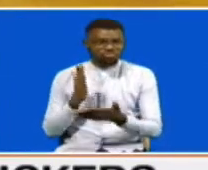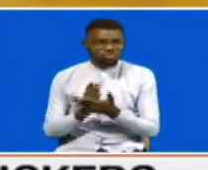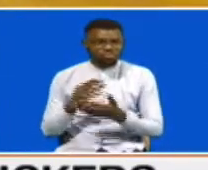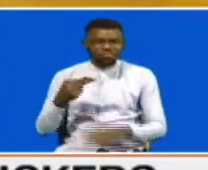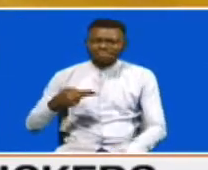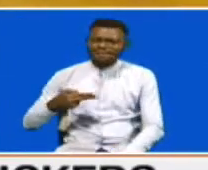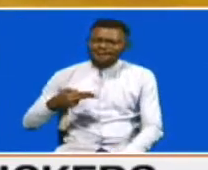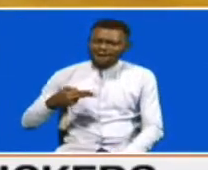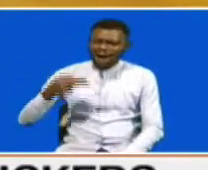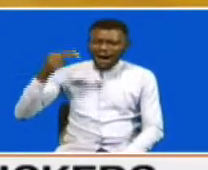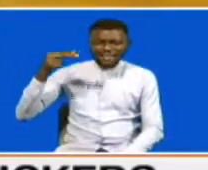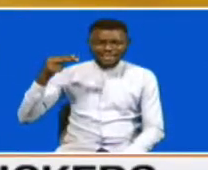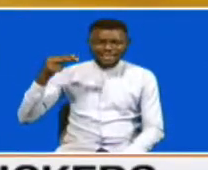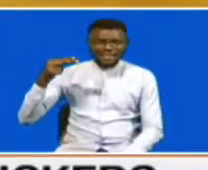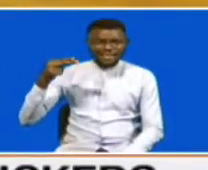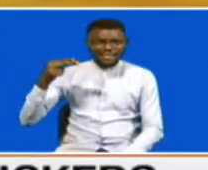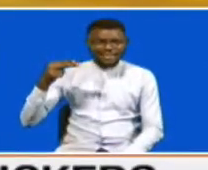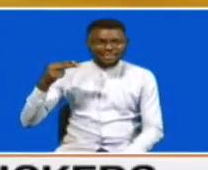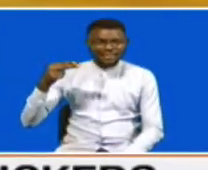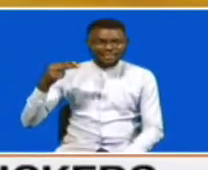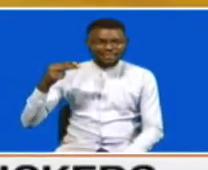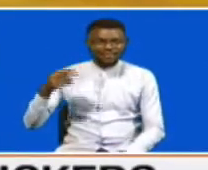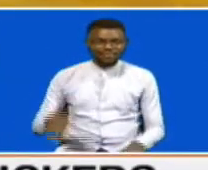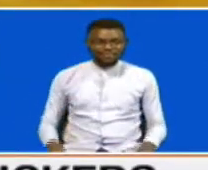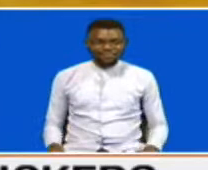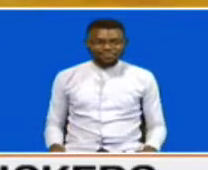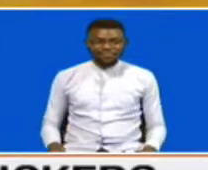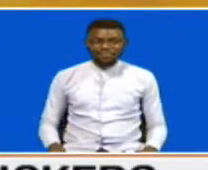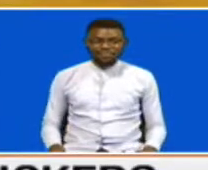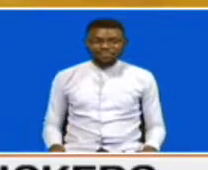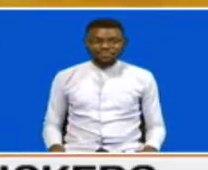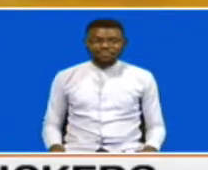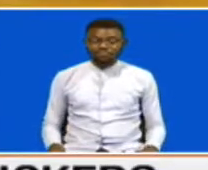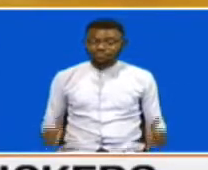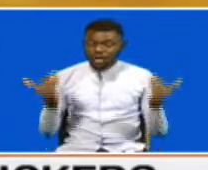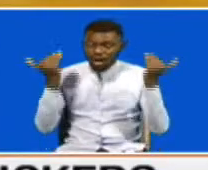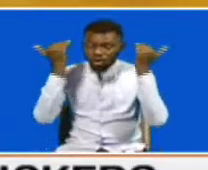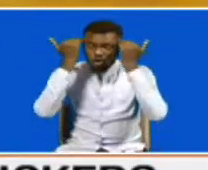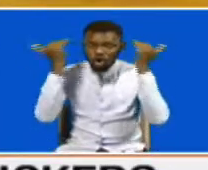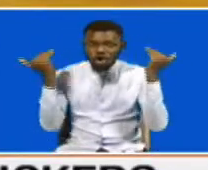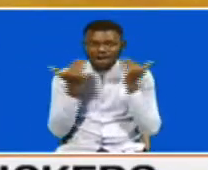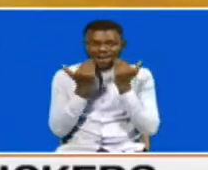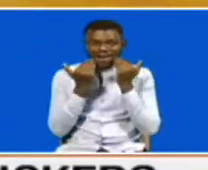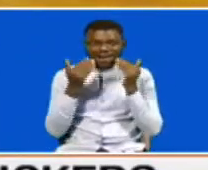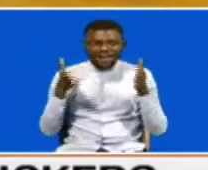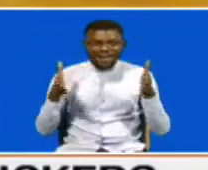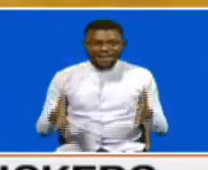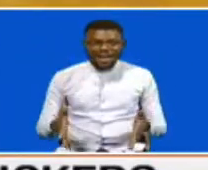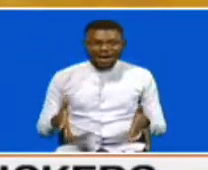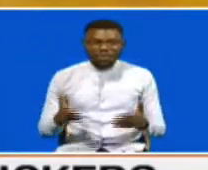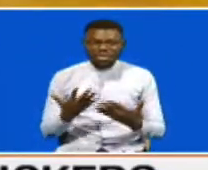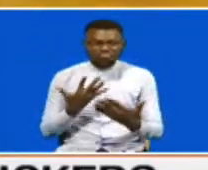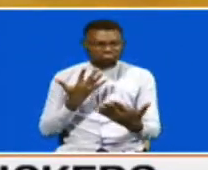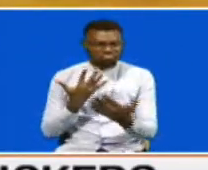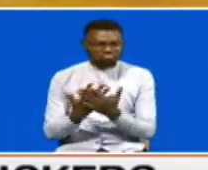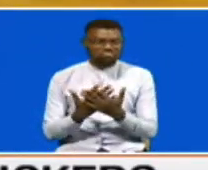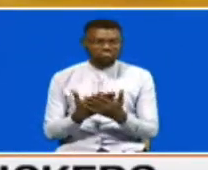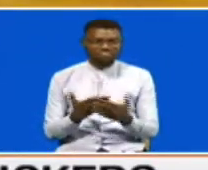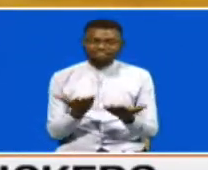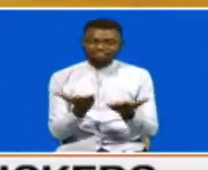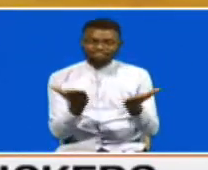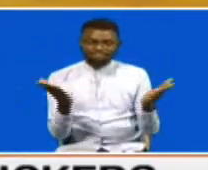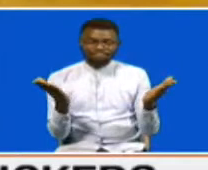high, big volumes. Yes, ma'am. And the court hereby sentences the accused